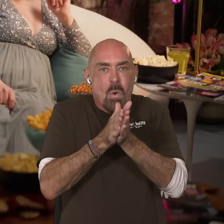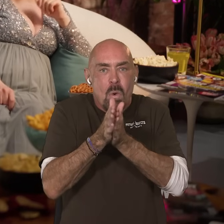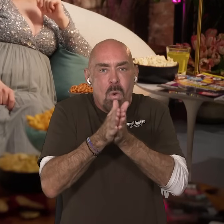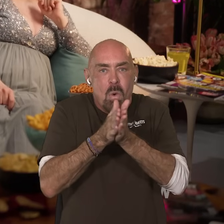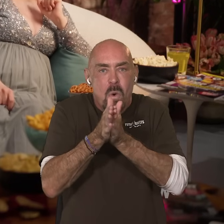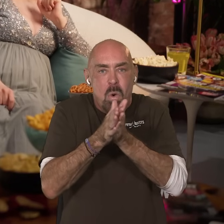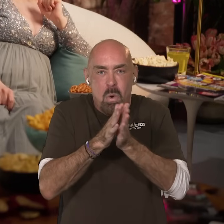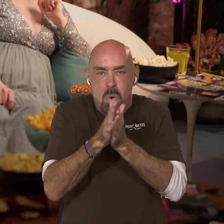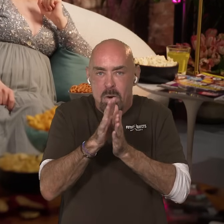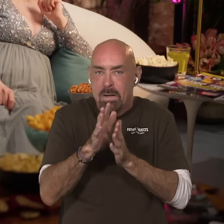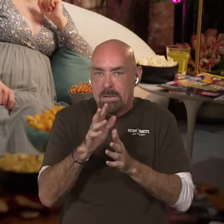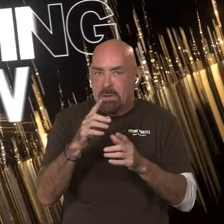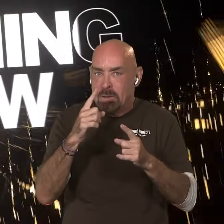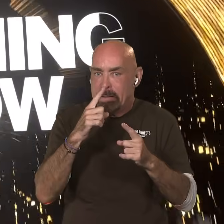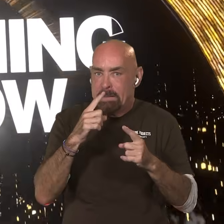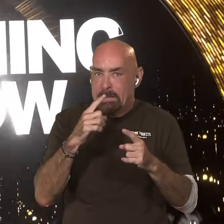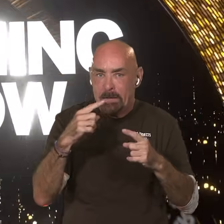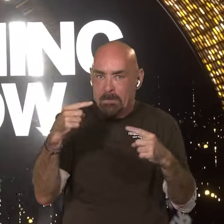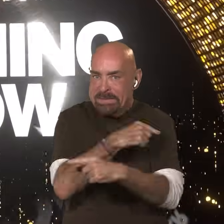not want to miss this next one.